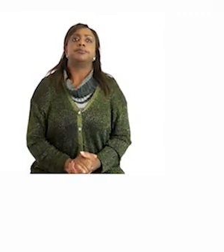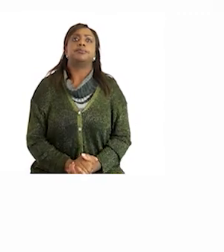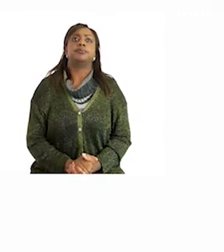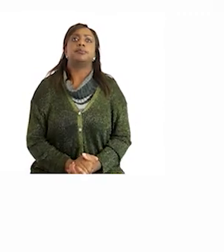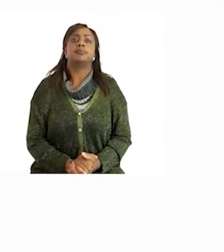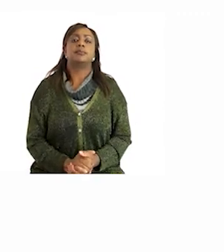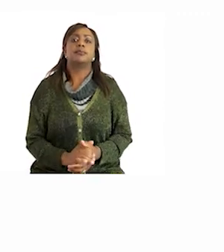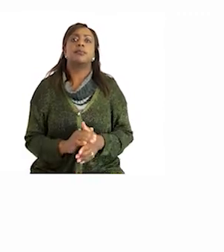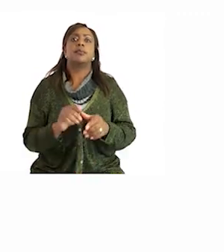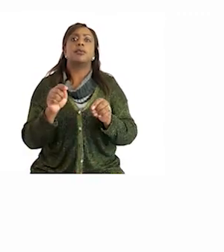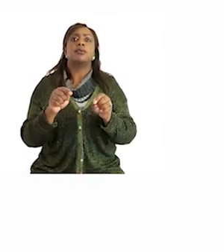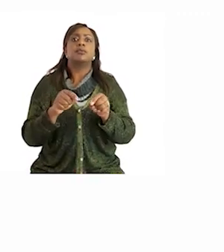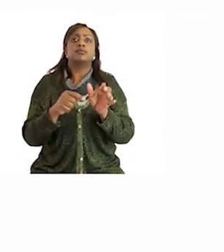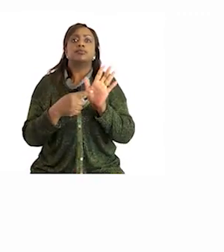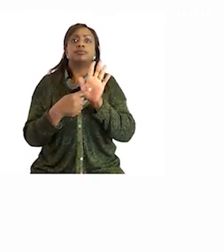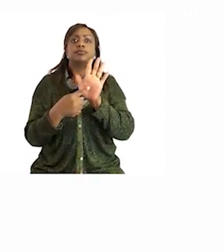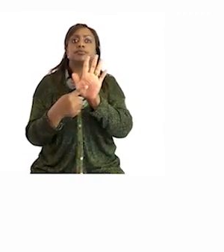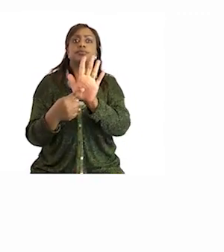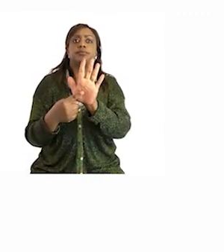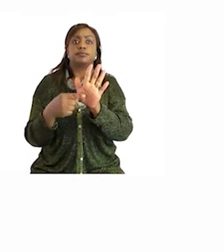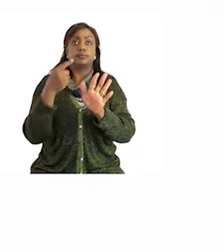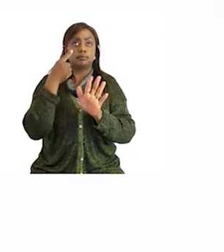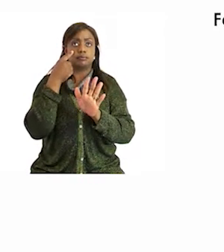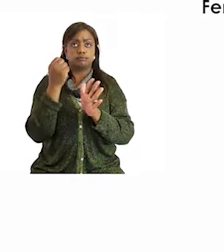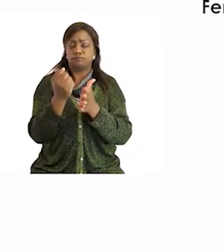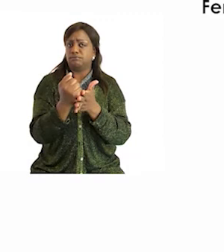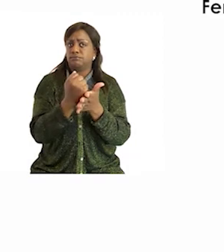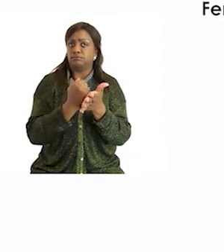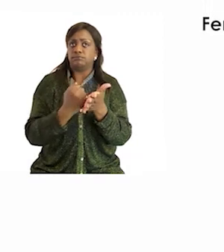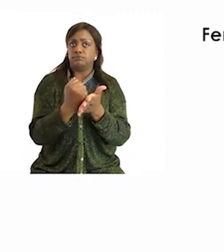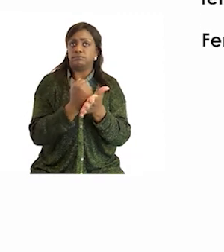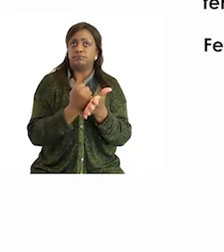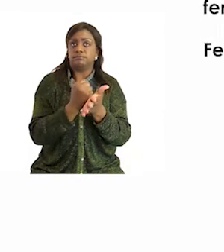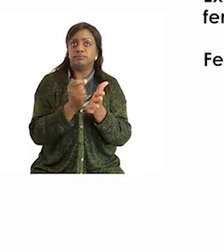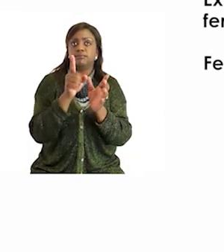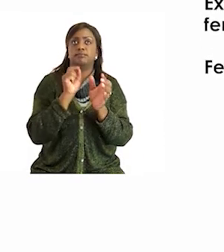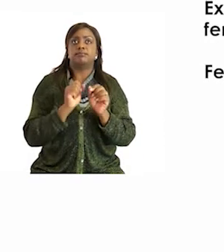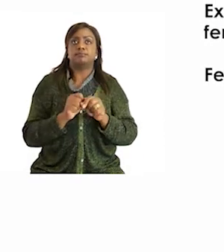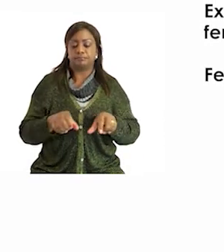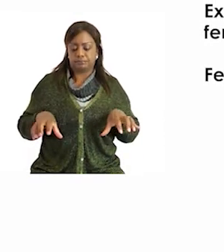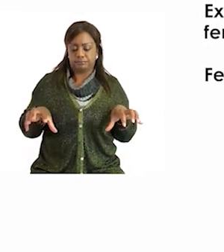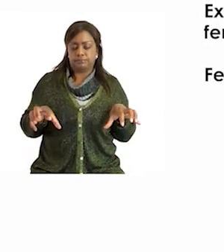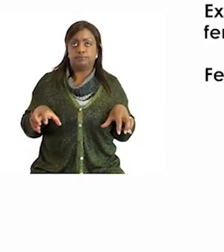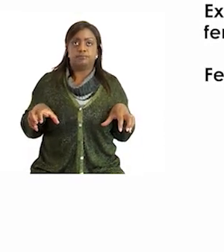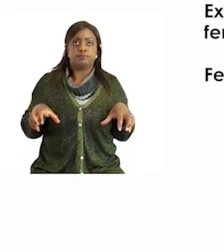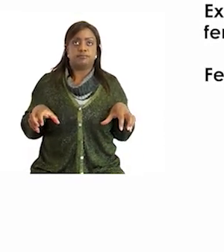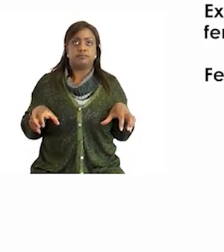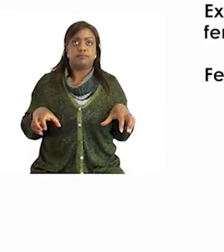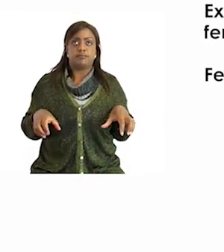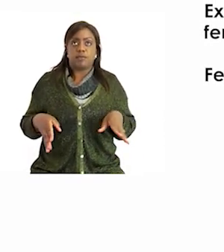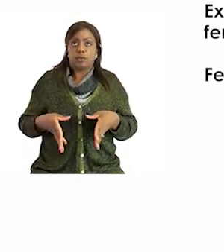the diagram, you can see the labeled structures of the female reproductive organs.